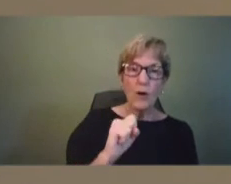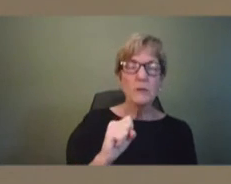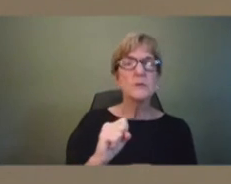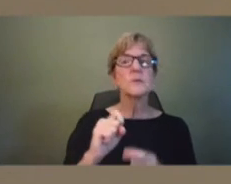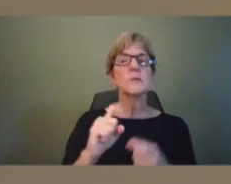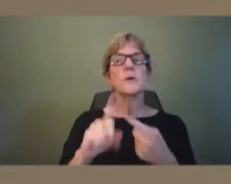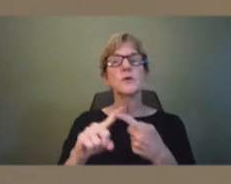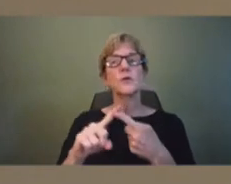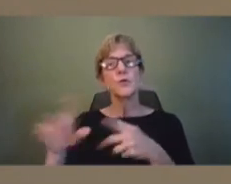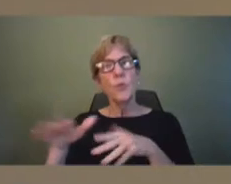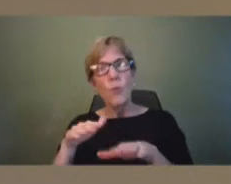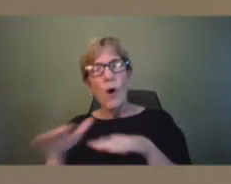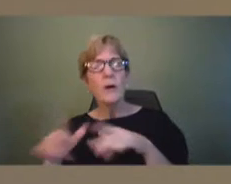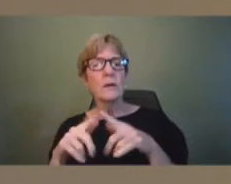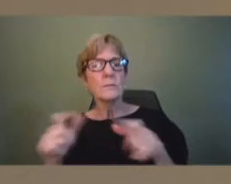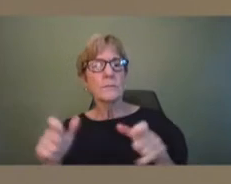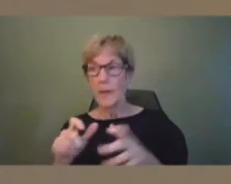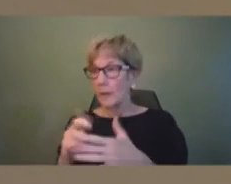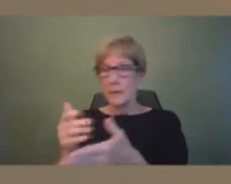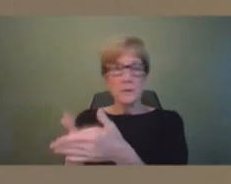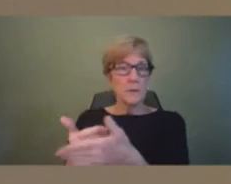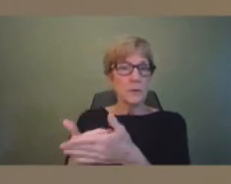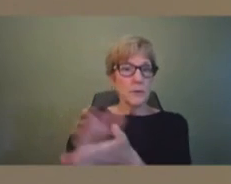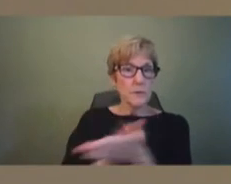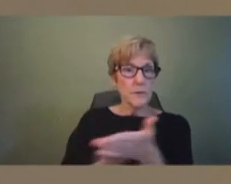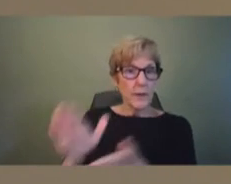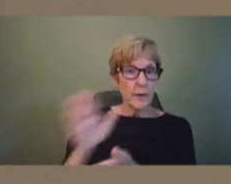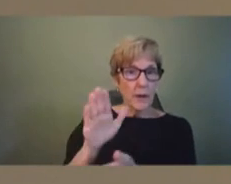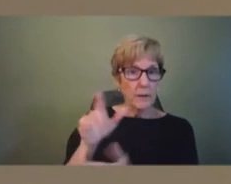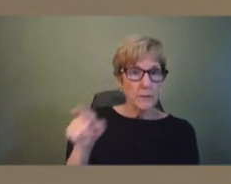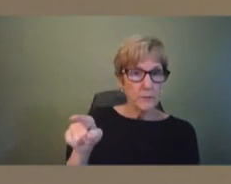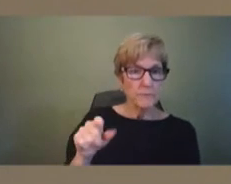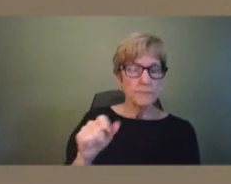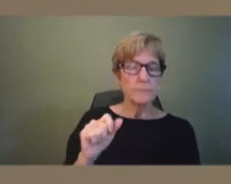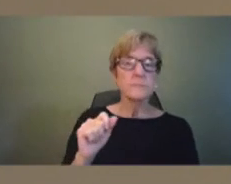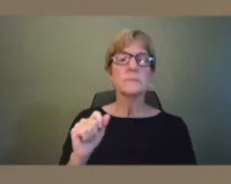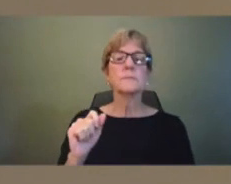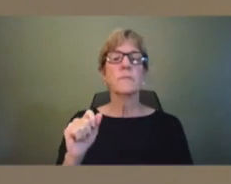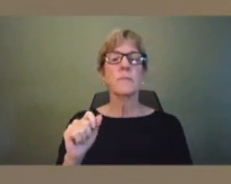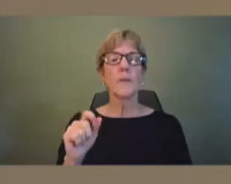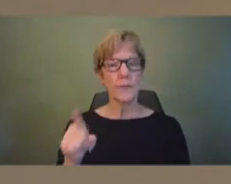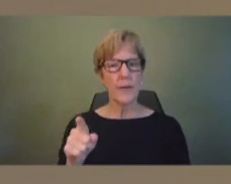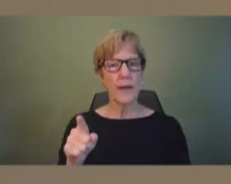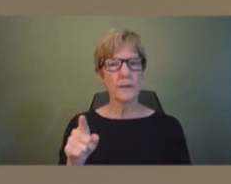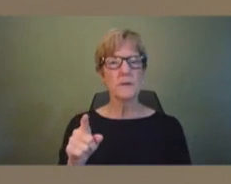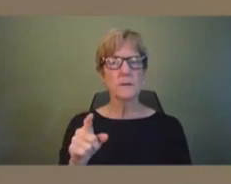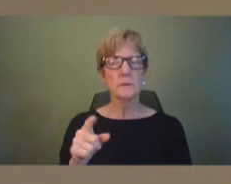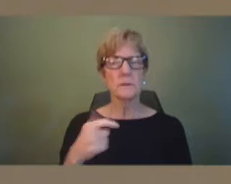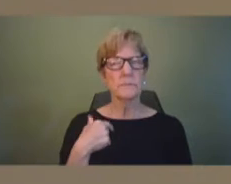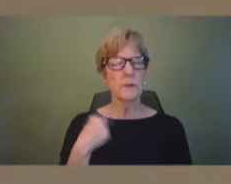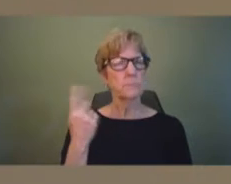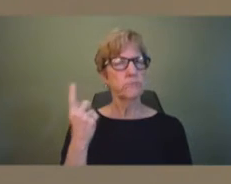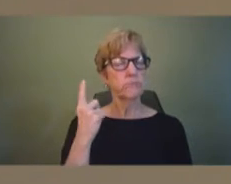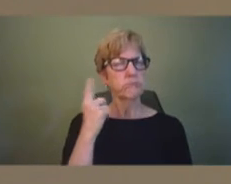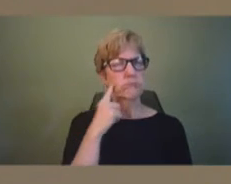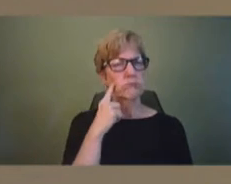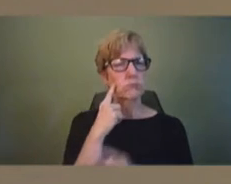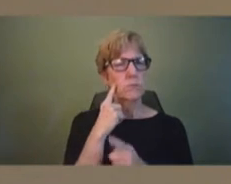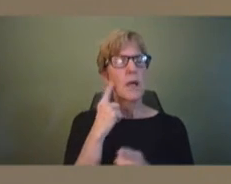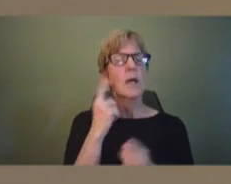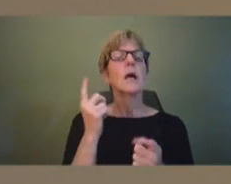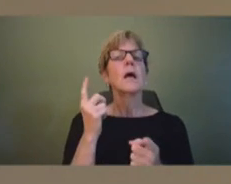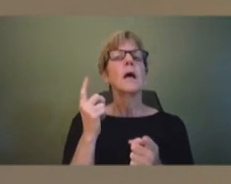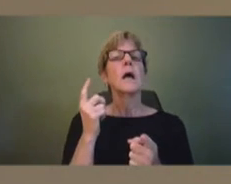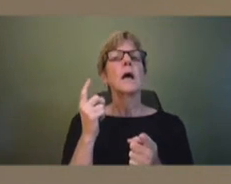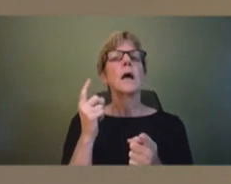a college um where there's in it's in an area where it's if I'm not mistaken there is more multif family going